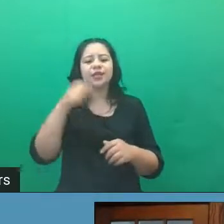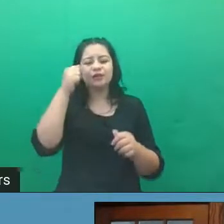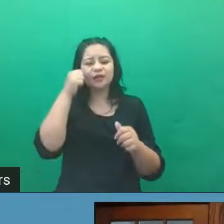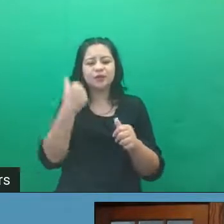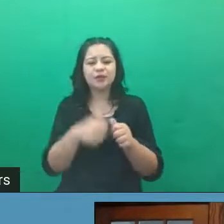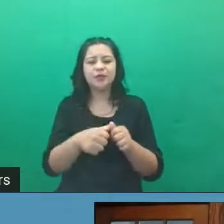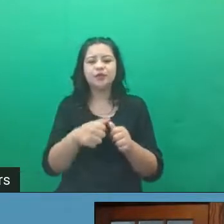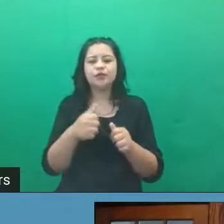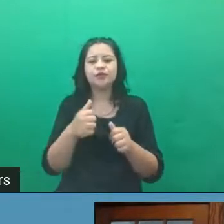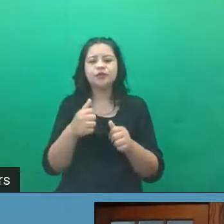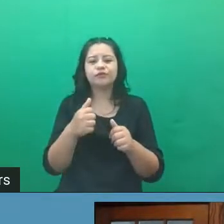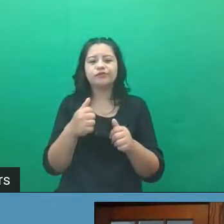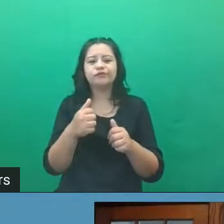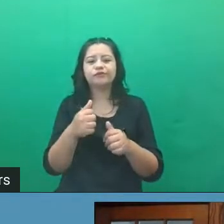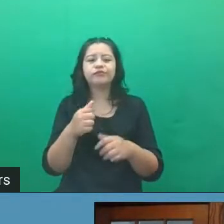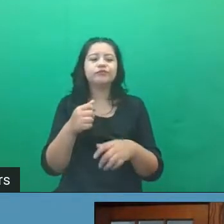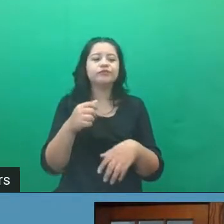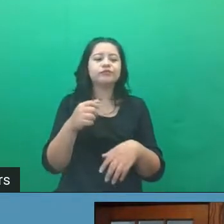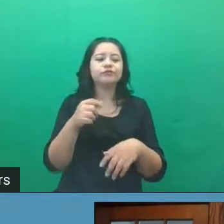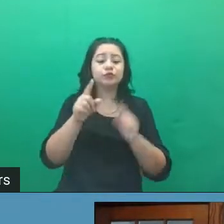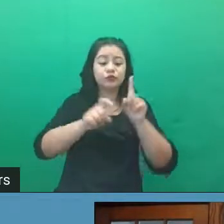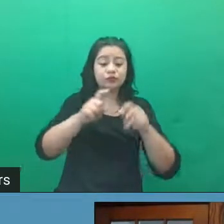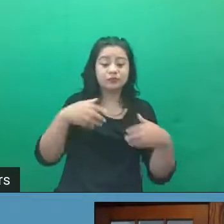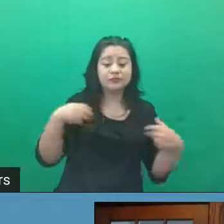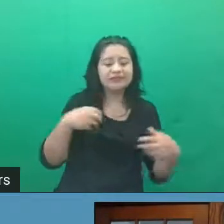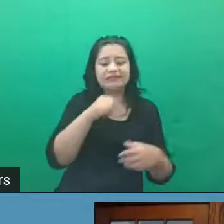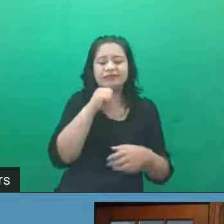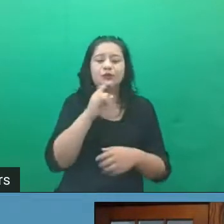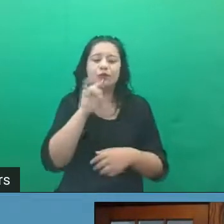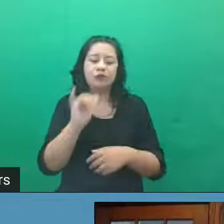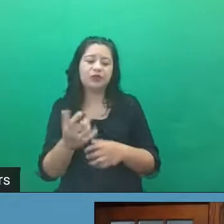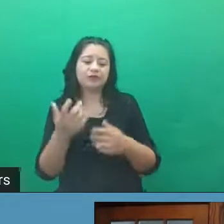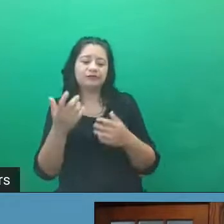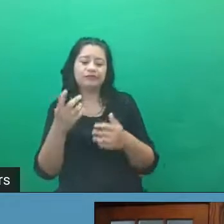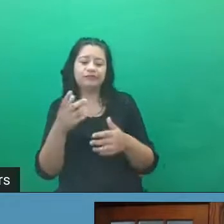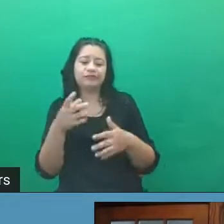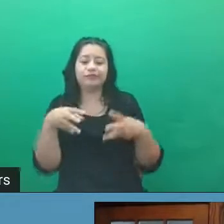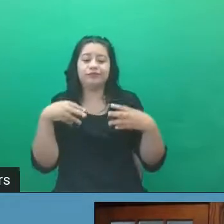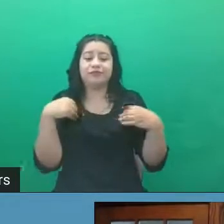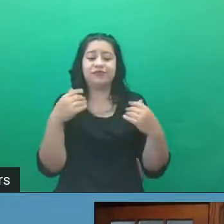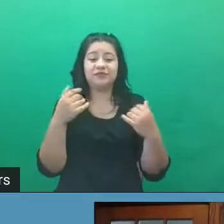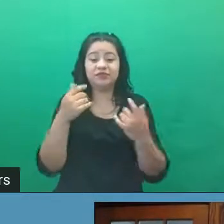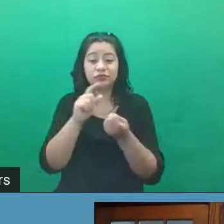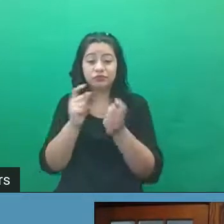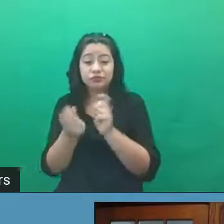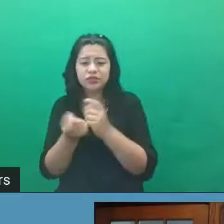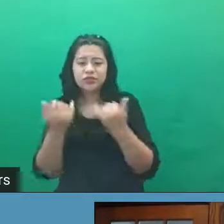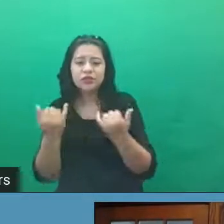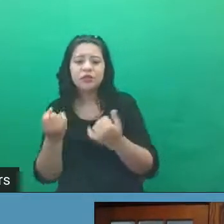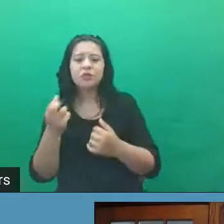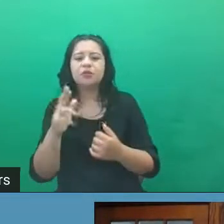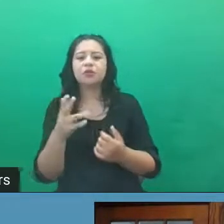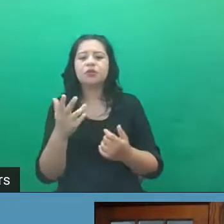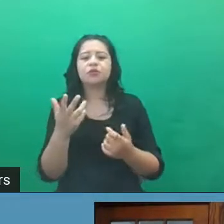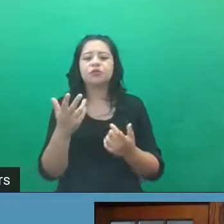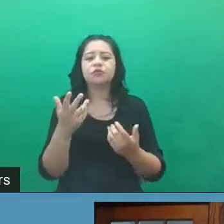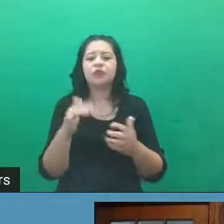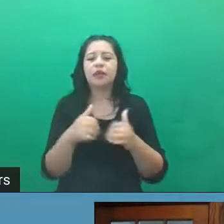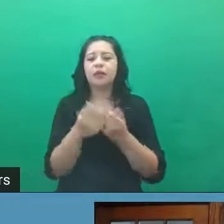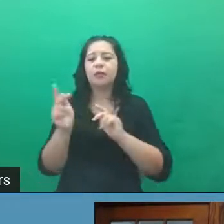preferred to Surveymonkey because it was more accessible to screen readers. Not sure if that is still the case. How do people